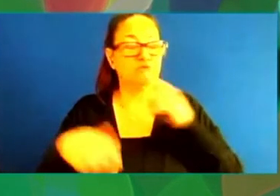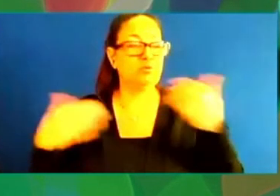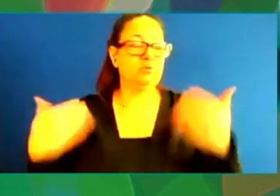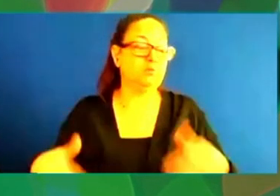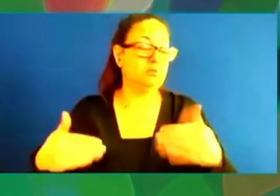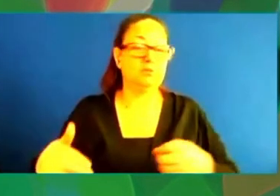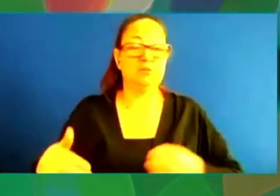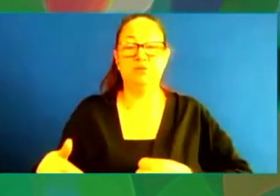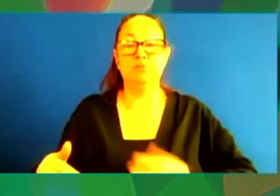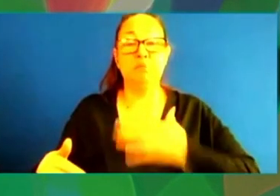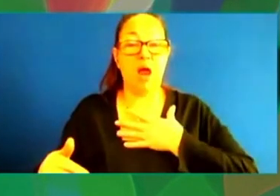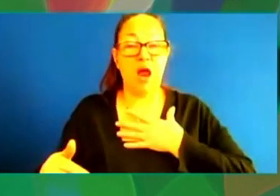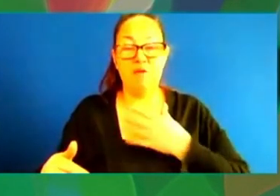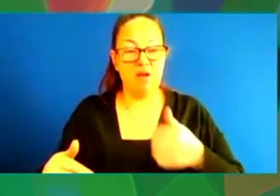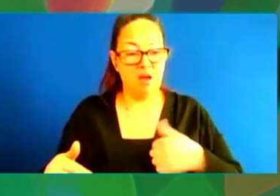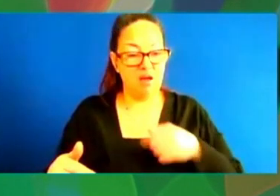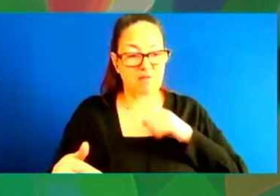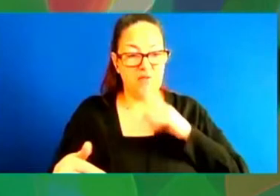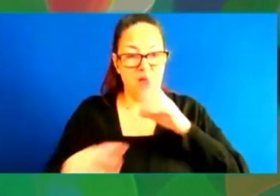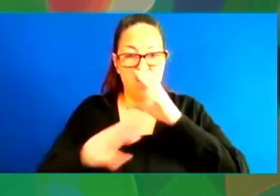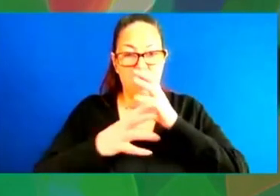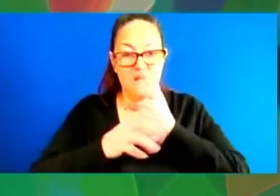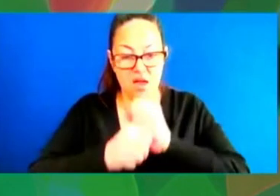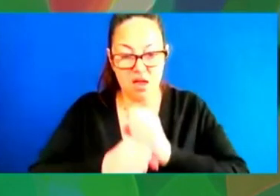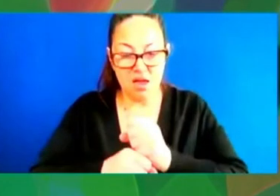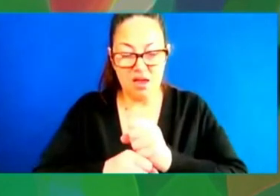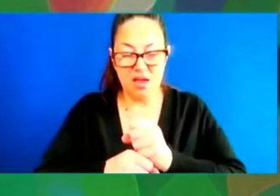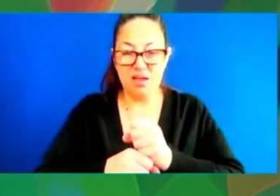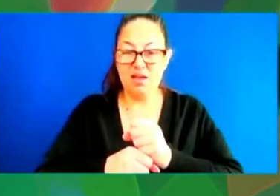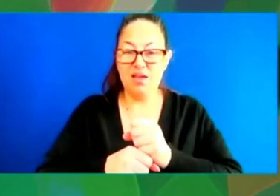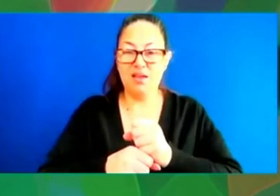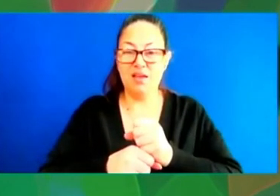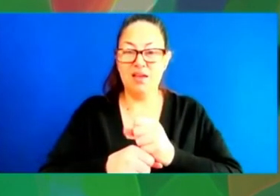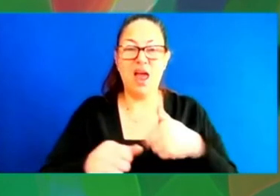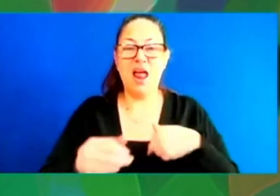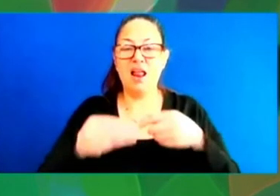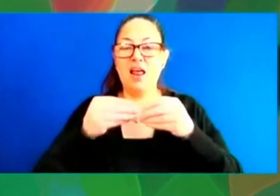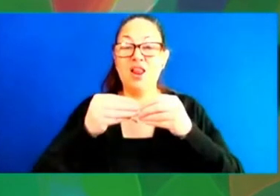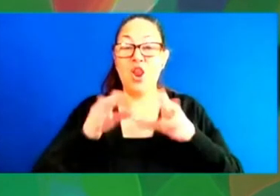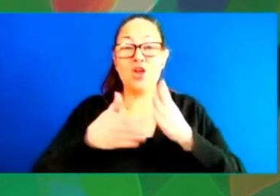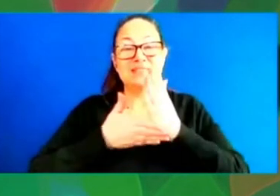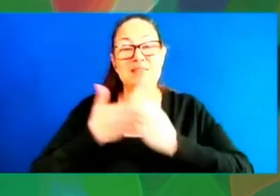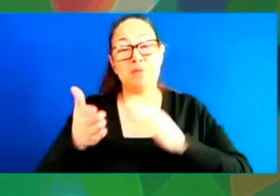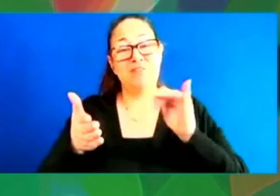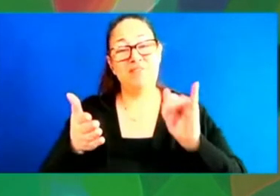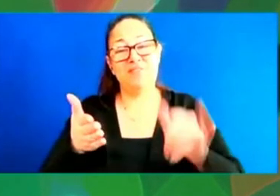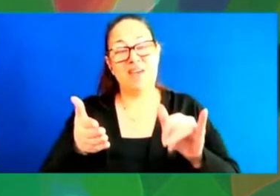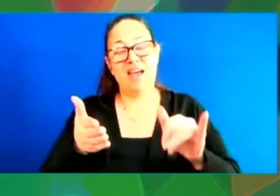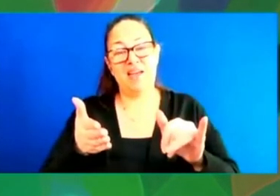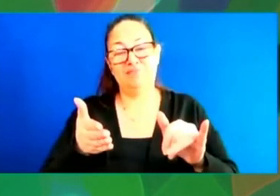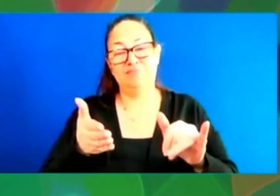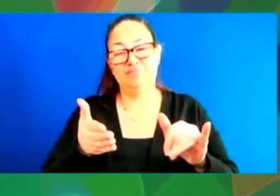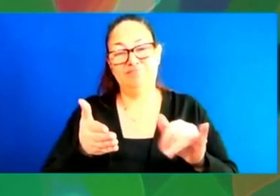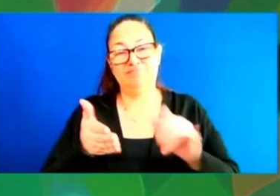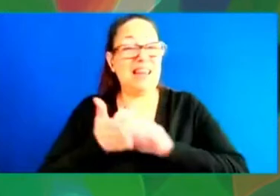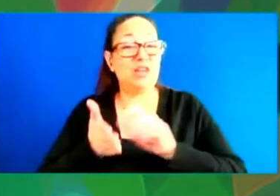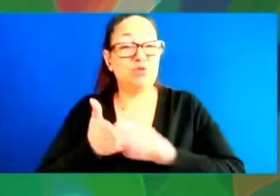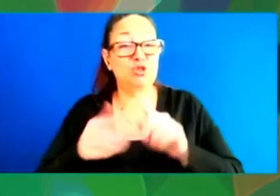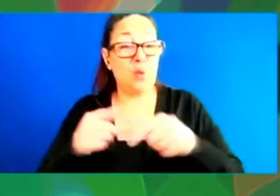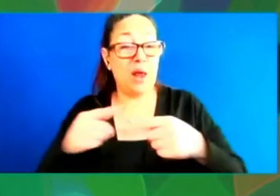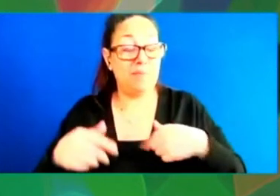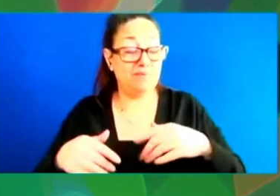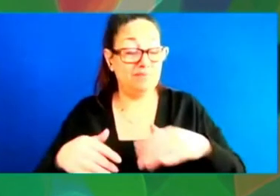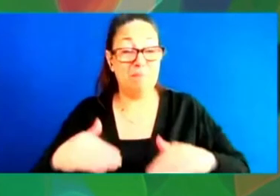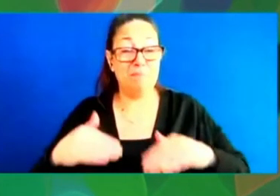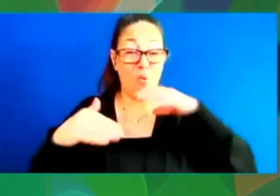that just, I latched onto it. And the unfortunate thing is, like, I lost some of that literature as I got a little older. Like, fortunately